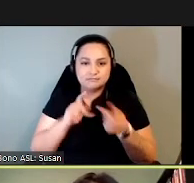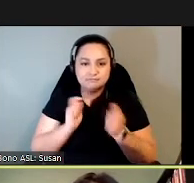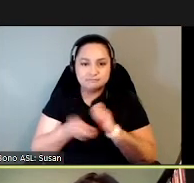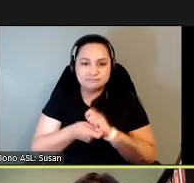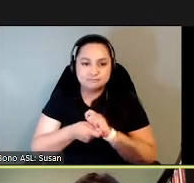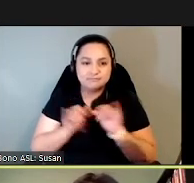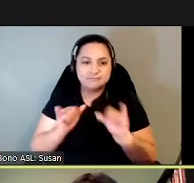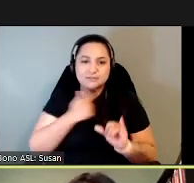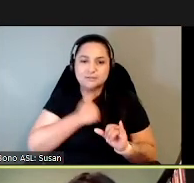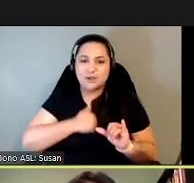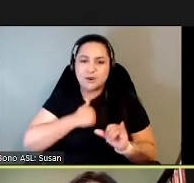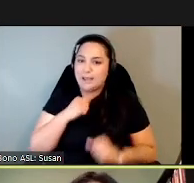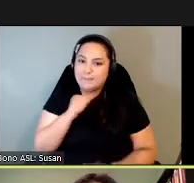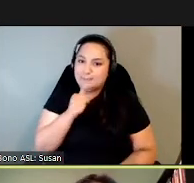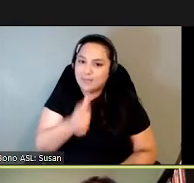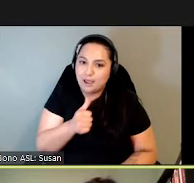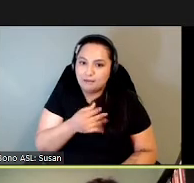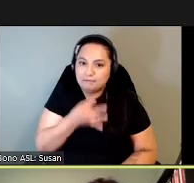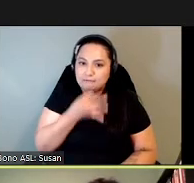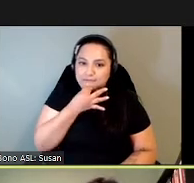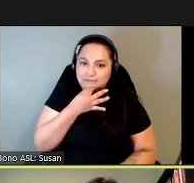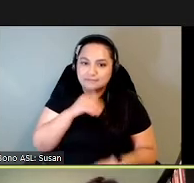I'm sorry, I'm not very good at this.